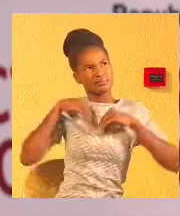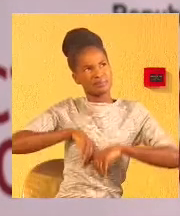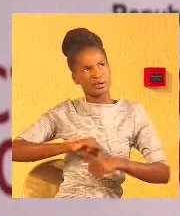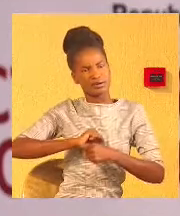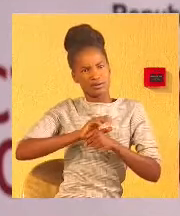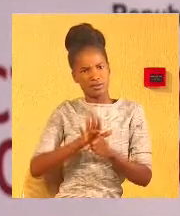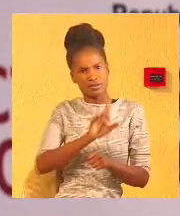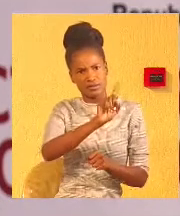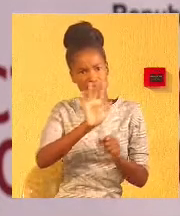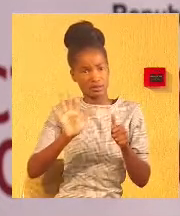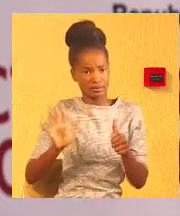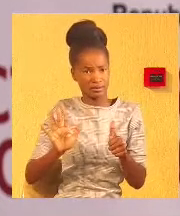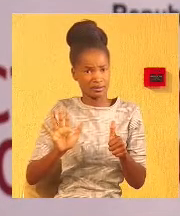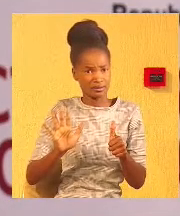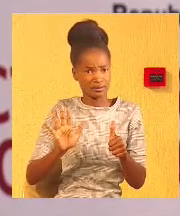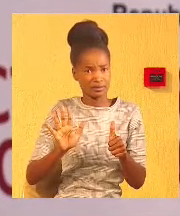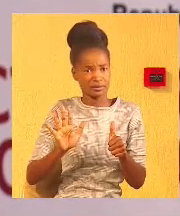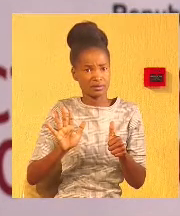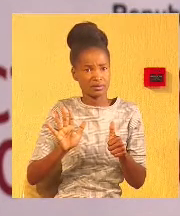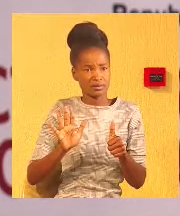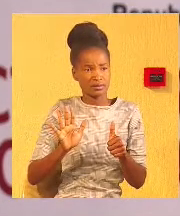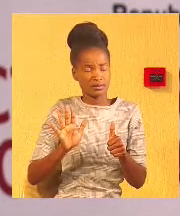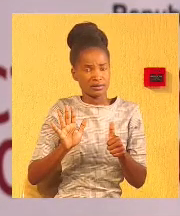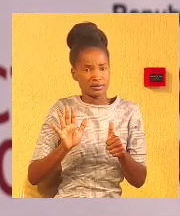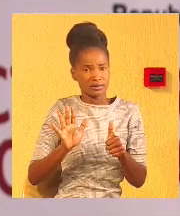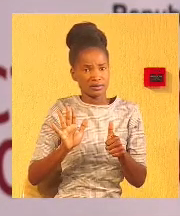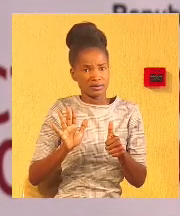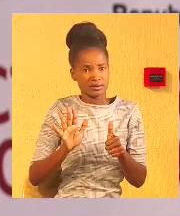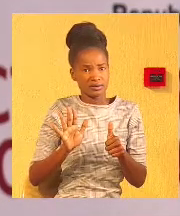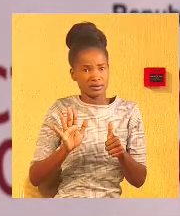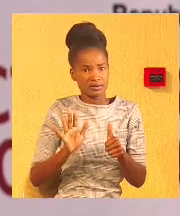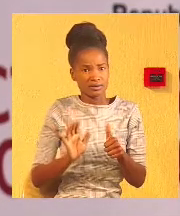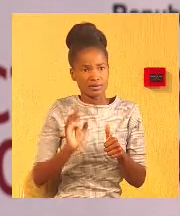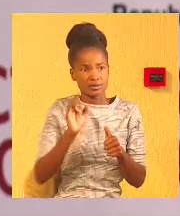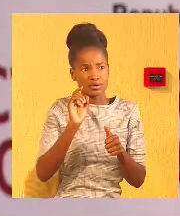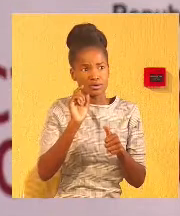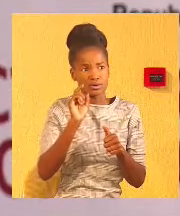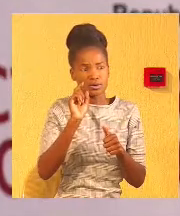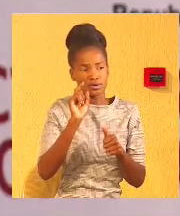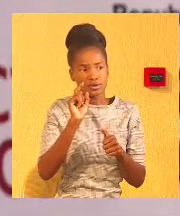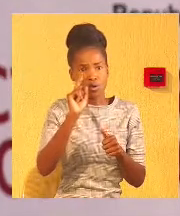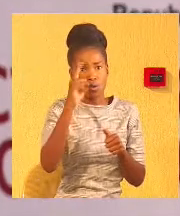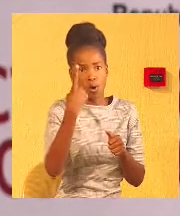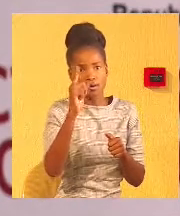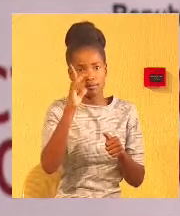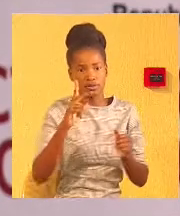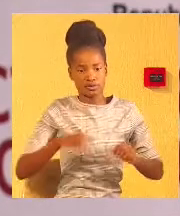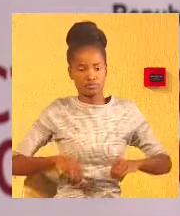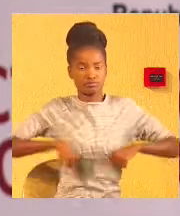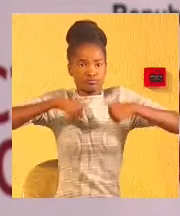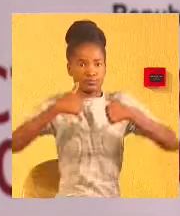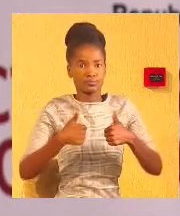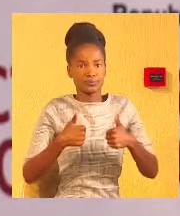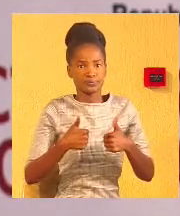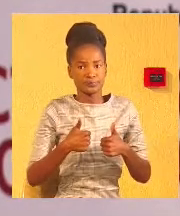that were confirmed, I'm happy to announce that one more patient has recovered.